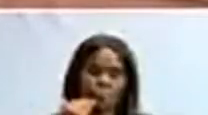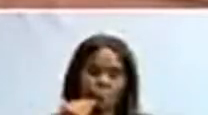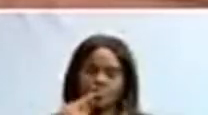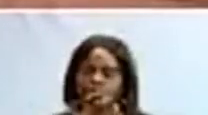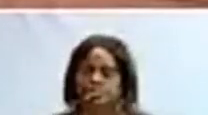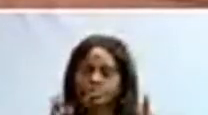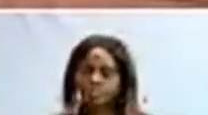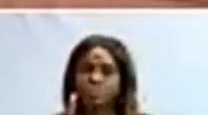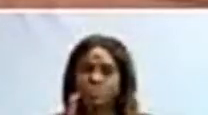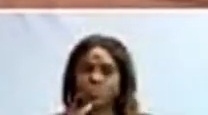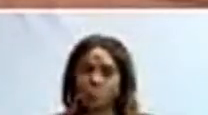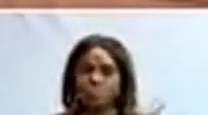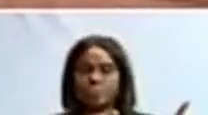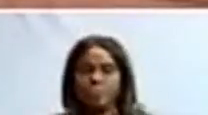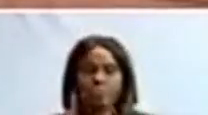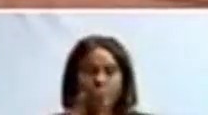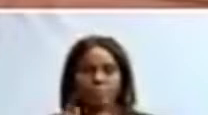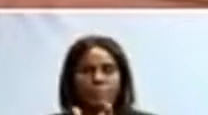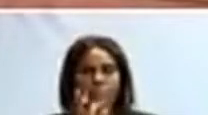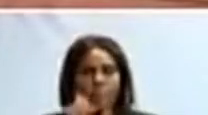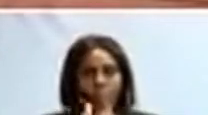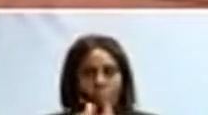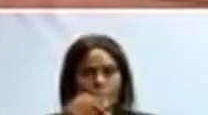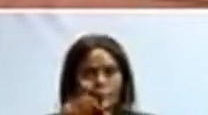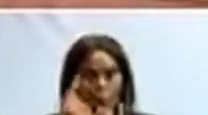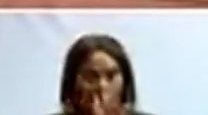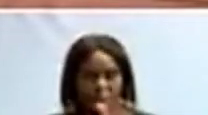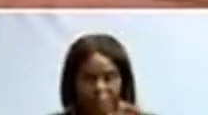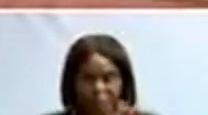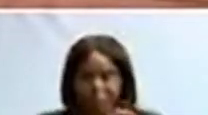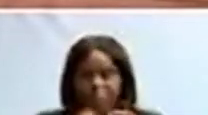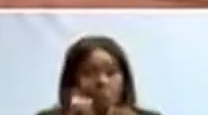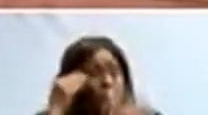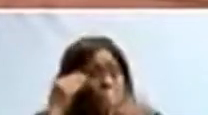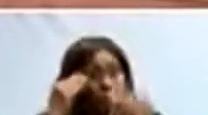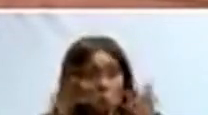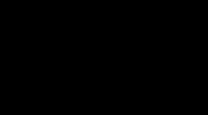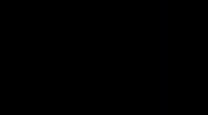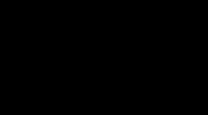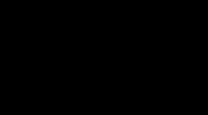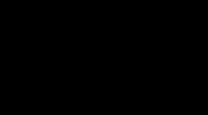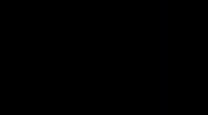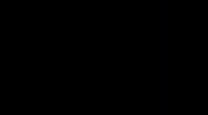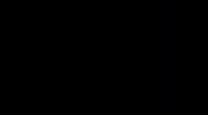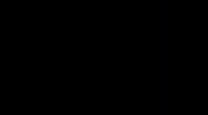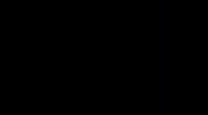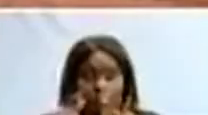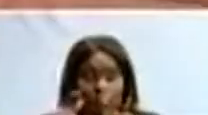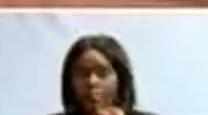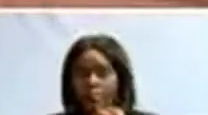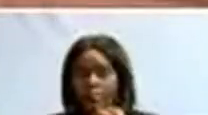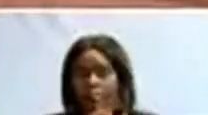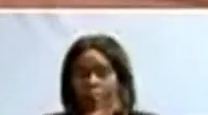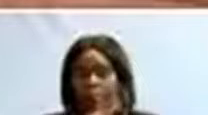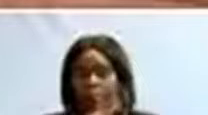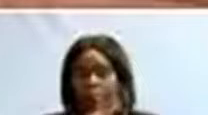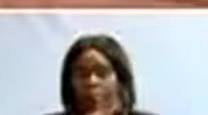So I also ask, because I don't know how this is 35,000 is